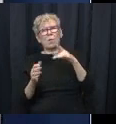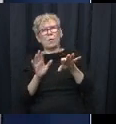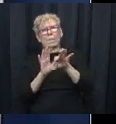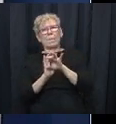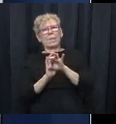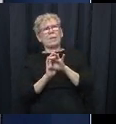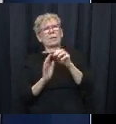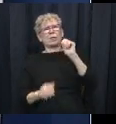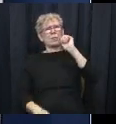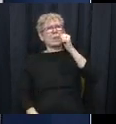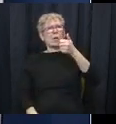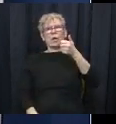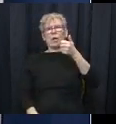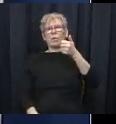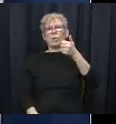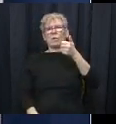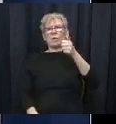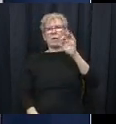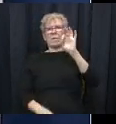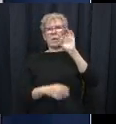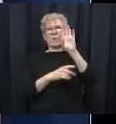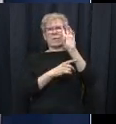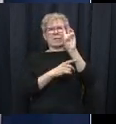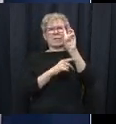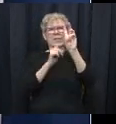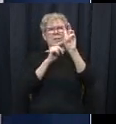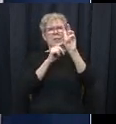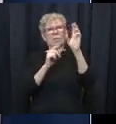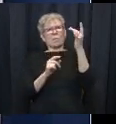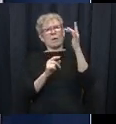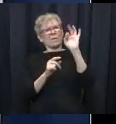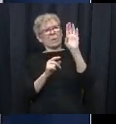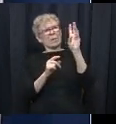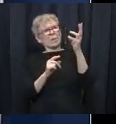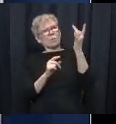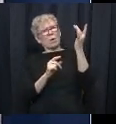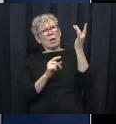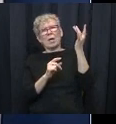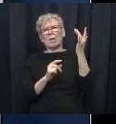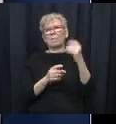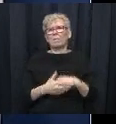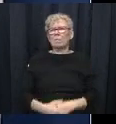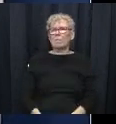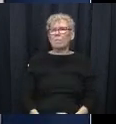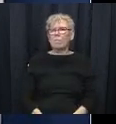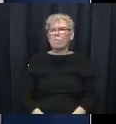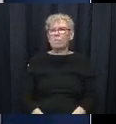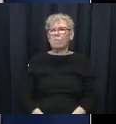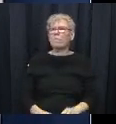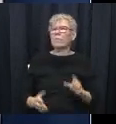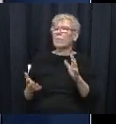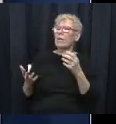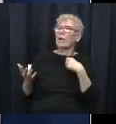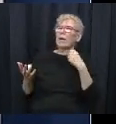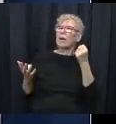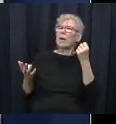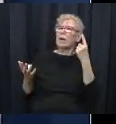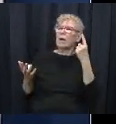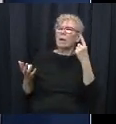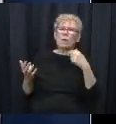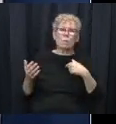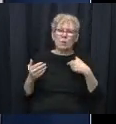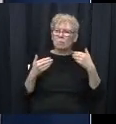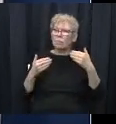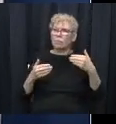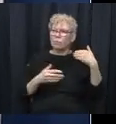the metrics? Well, we always do these things as soon as we can and have the right information. So we put out the